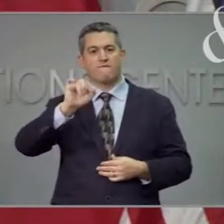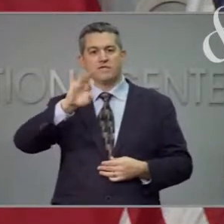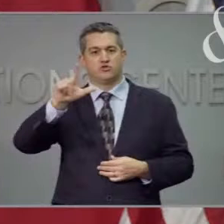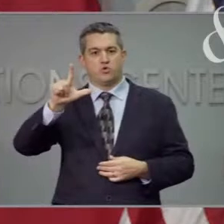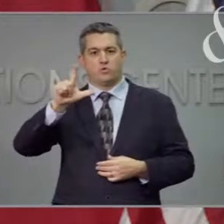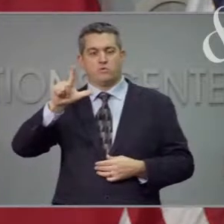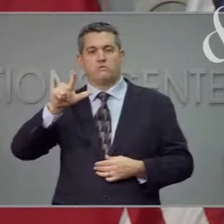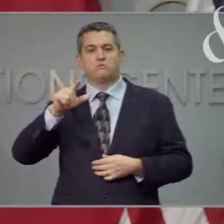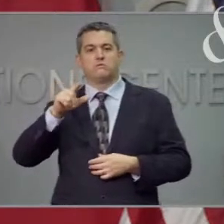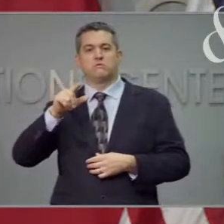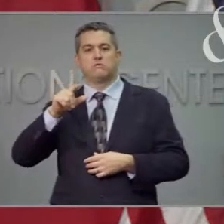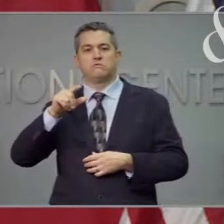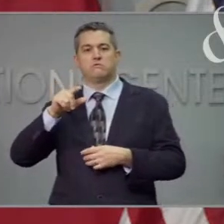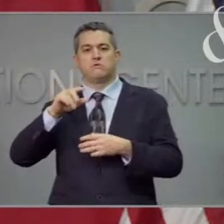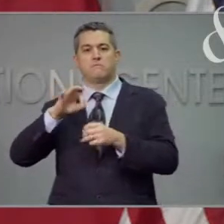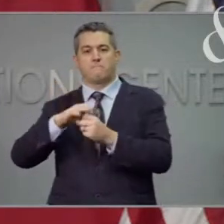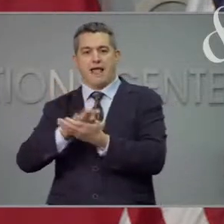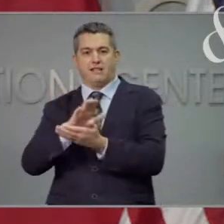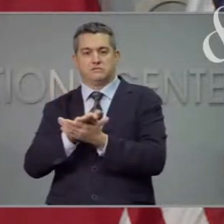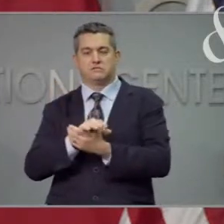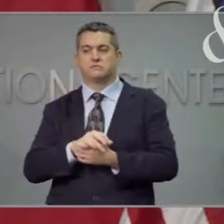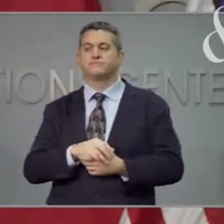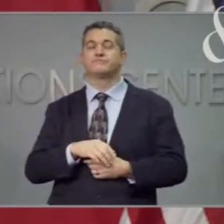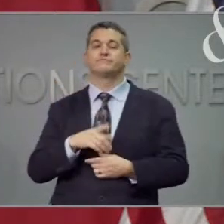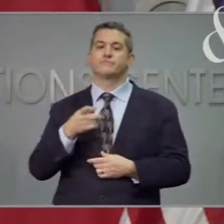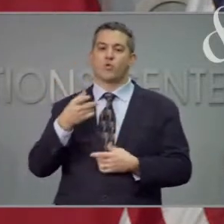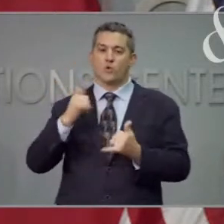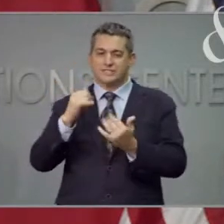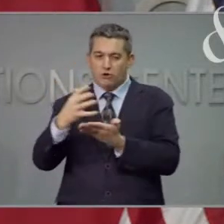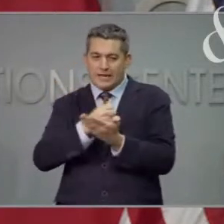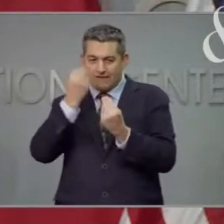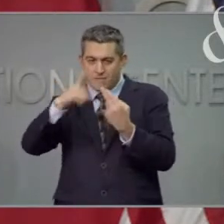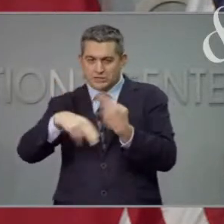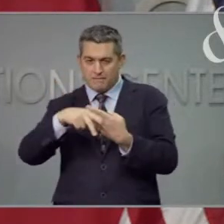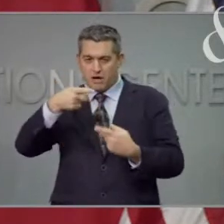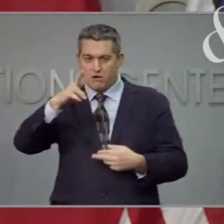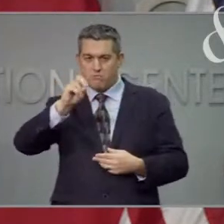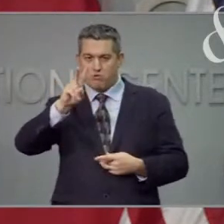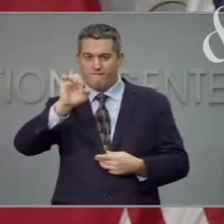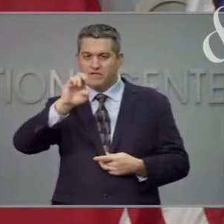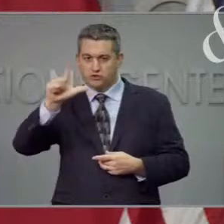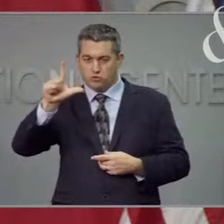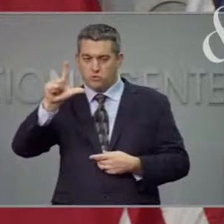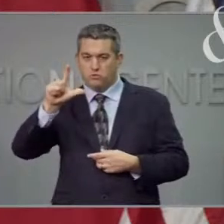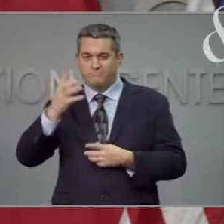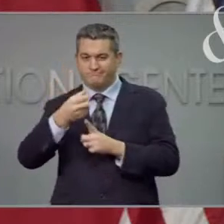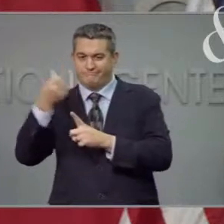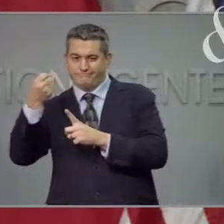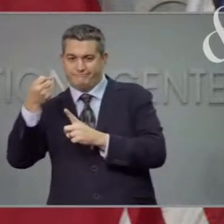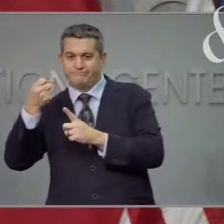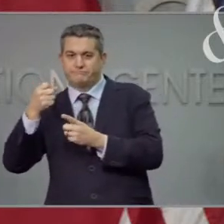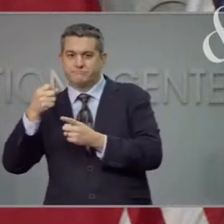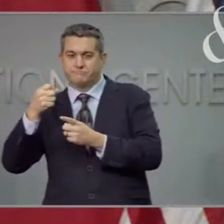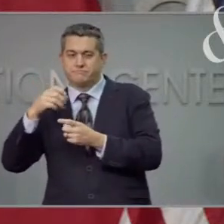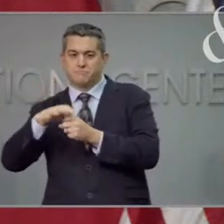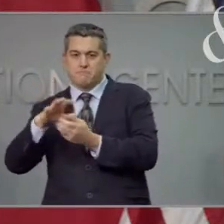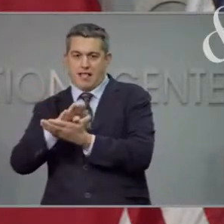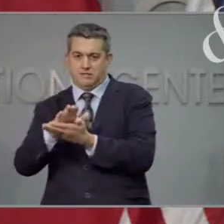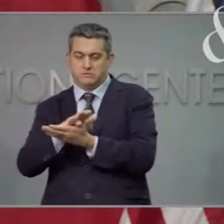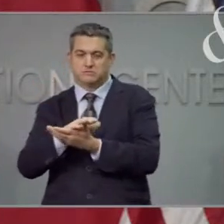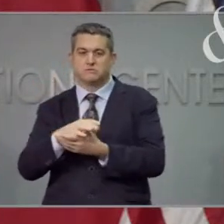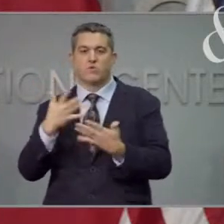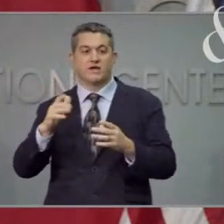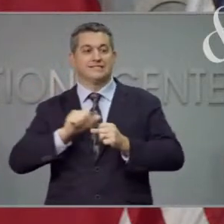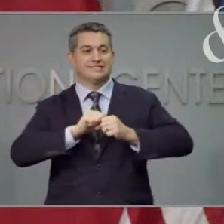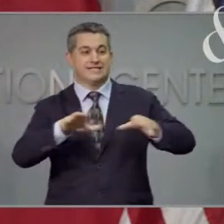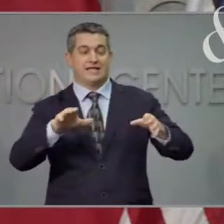Yes. We are still collecting information on the provisional ballots. The counties have been sent a survey so that they can give